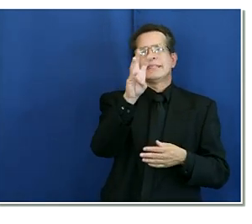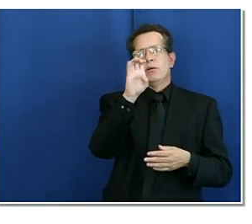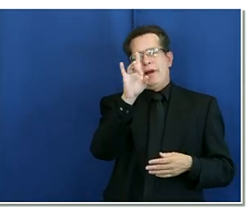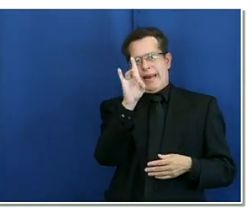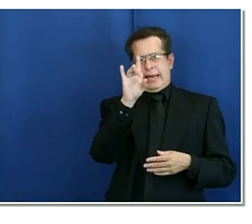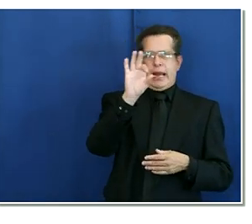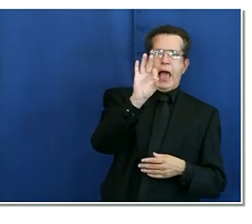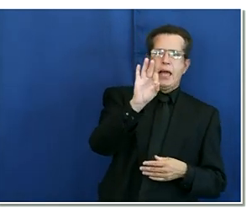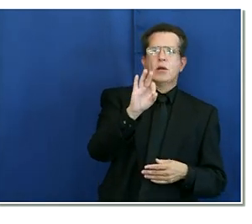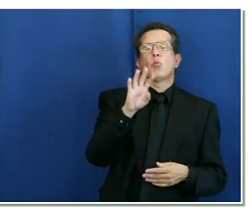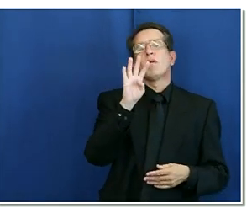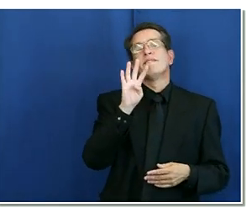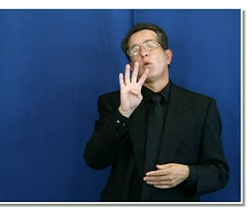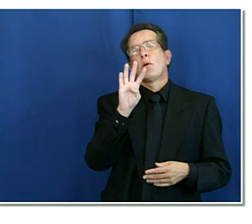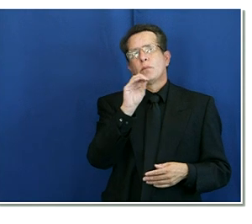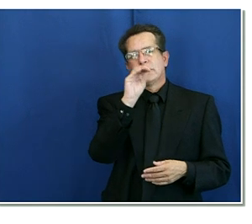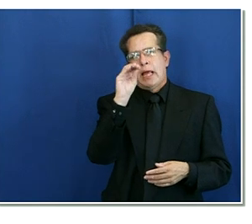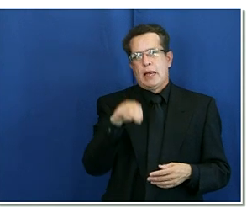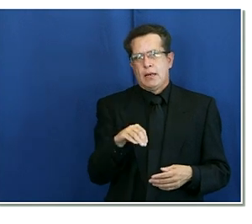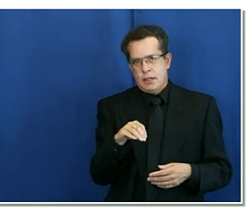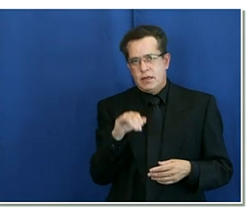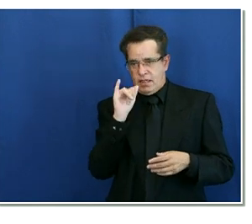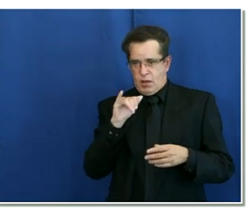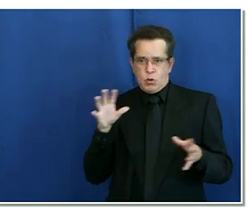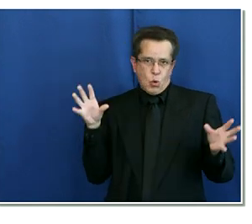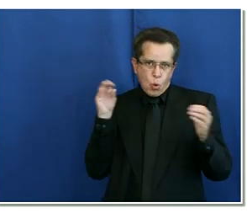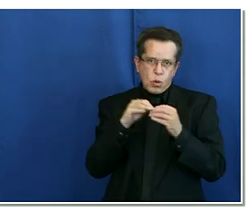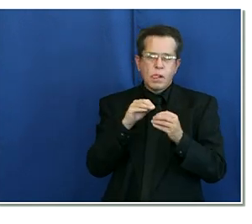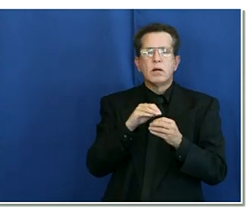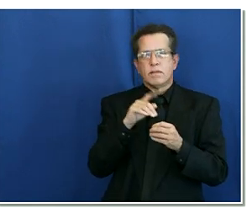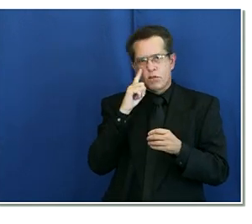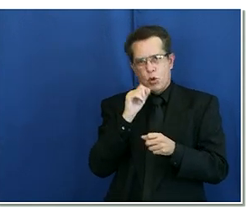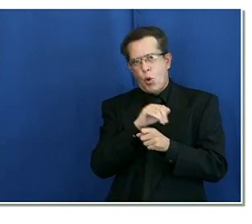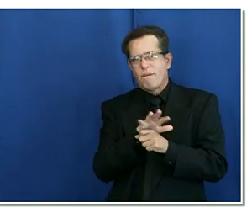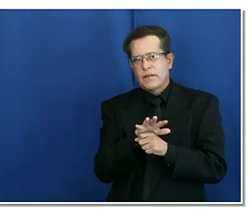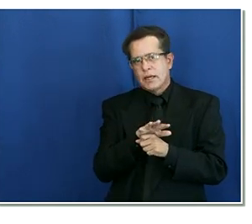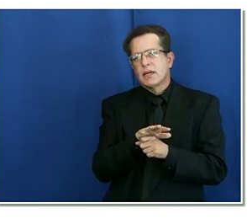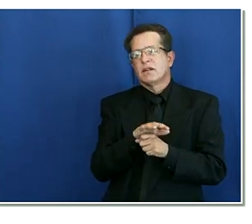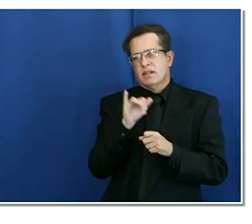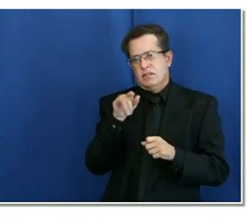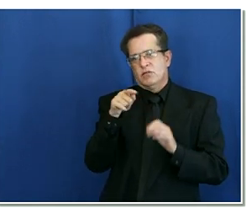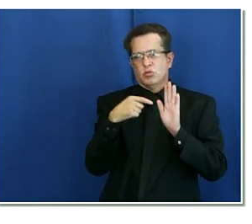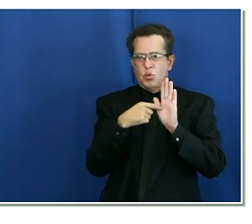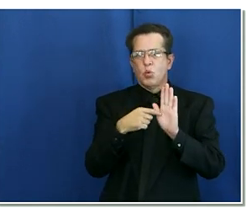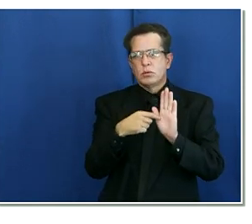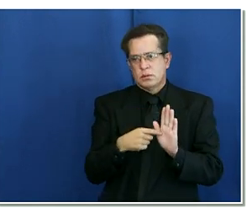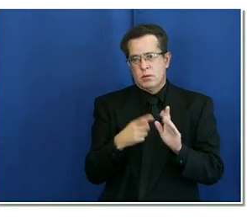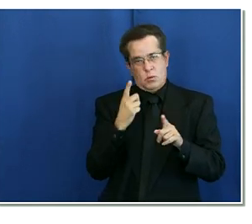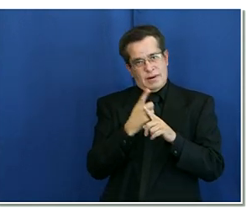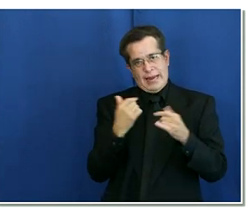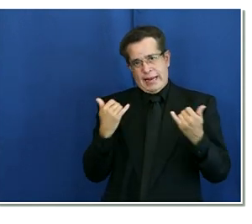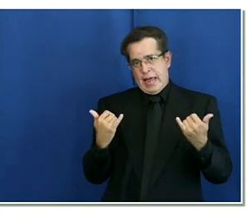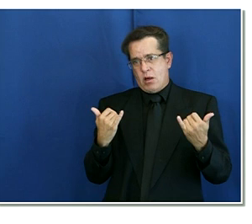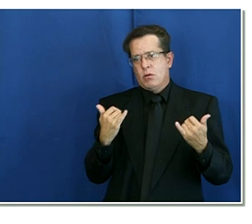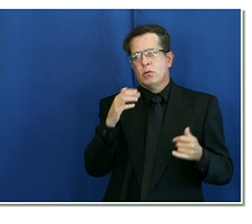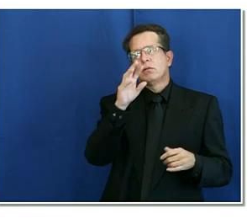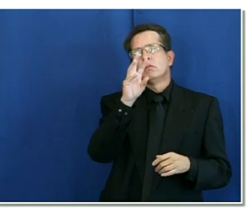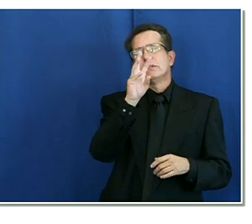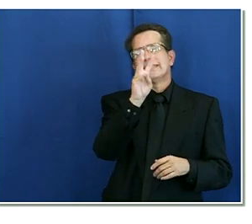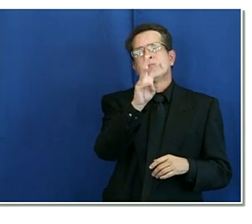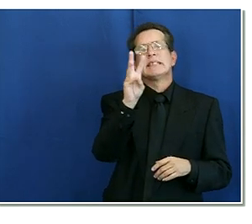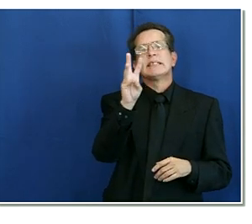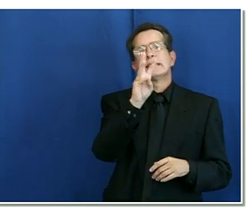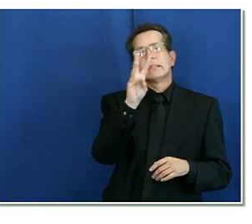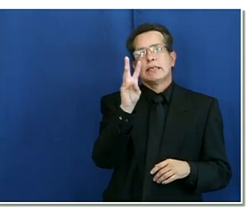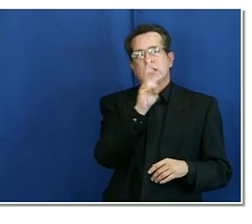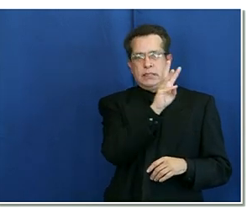1,689 or 4% of the total COVID-19 cases. Keep in mind that currently only 66 of